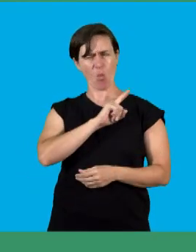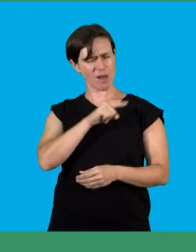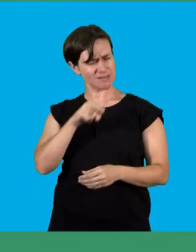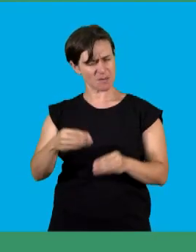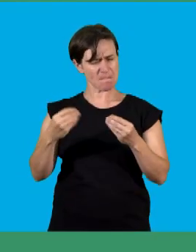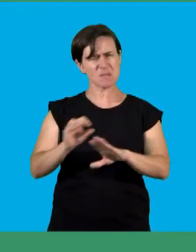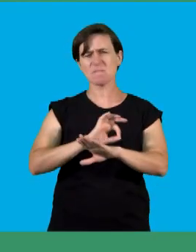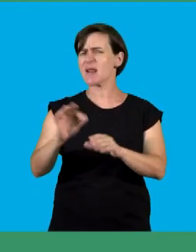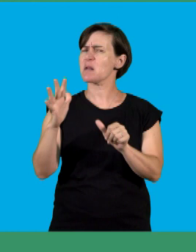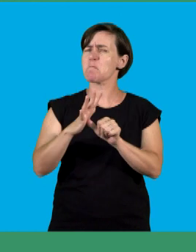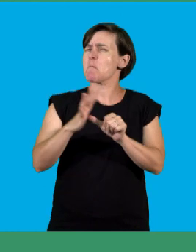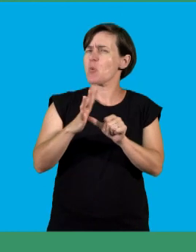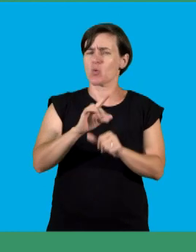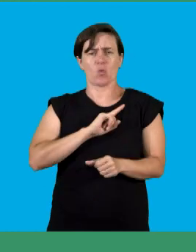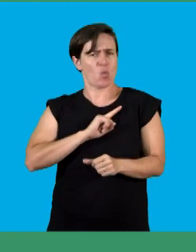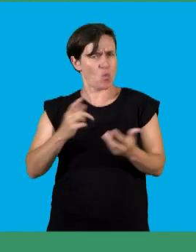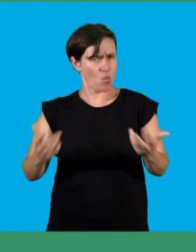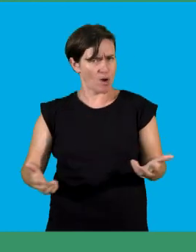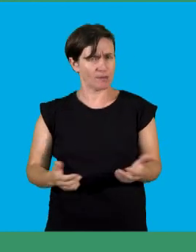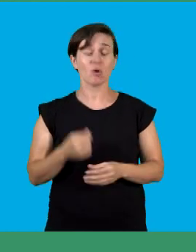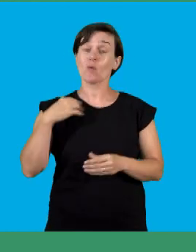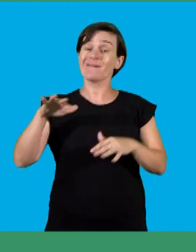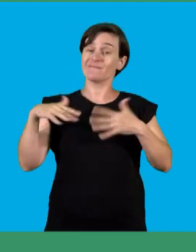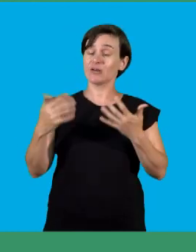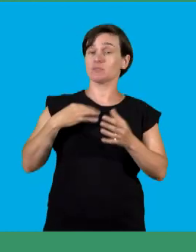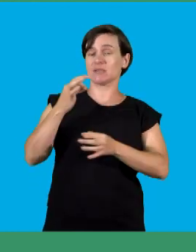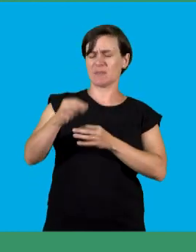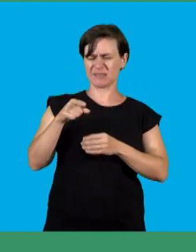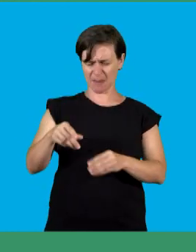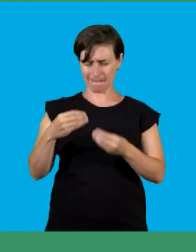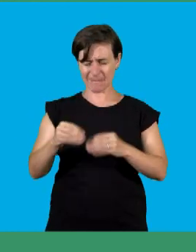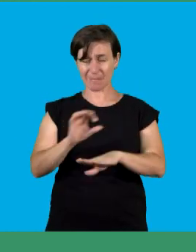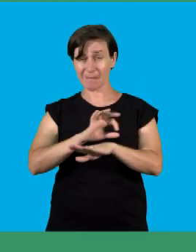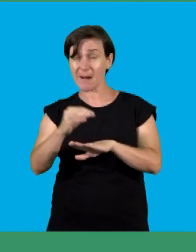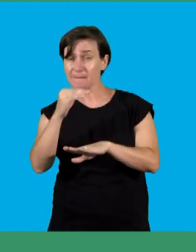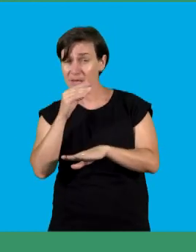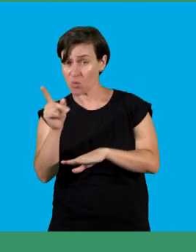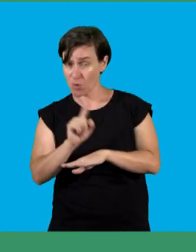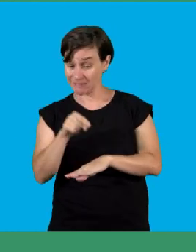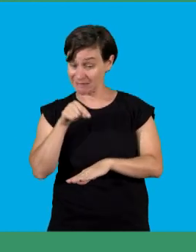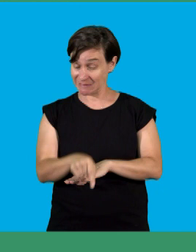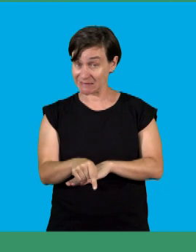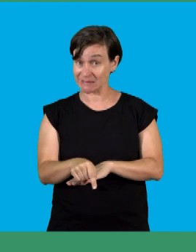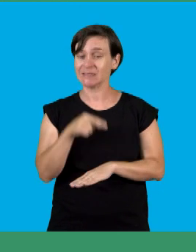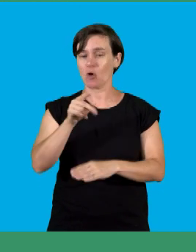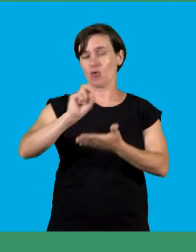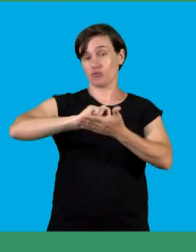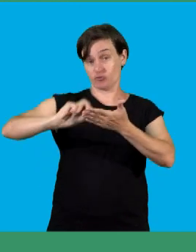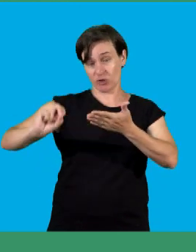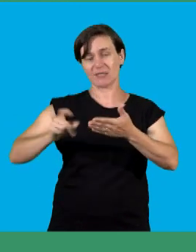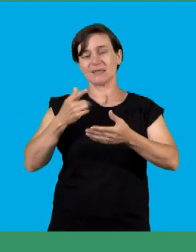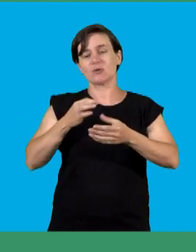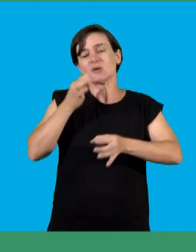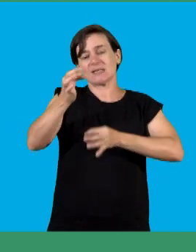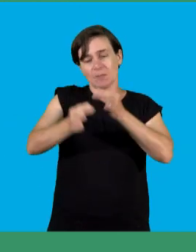plan. Why is a business plan important? Remember, we've defined a business plan to say what is a business plan. It's a written description,